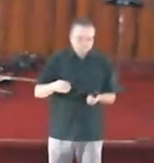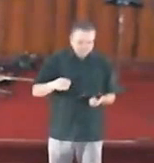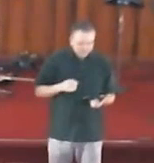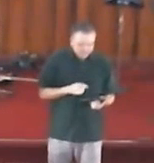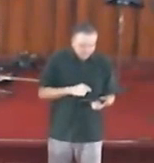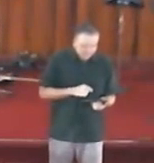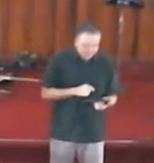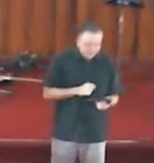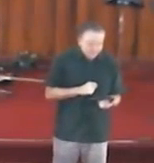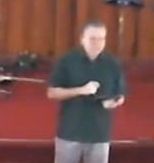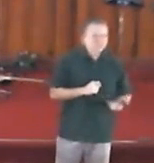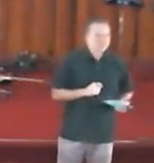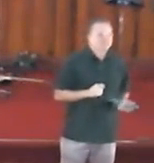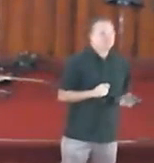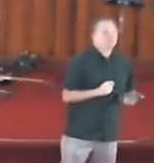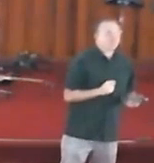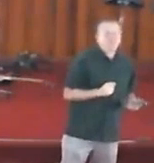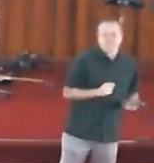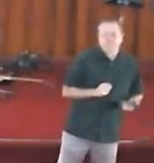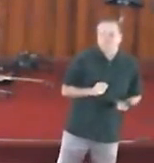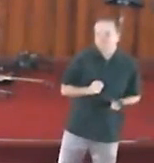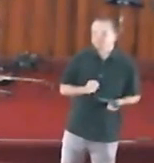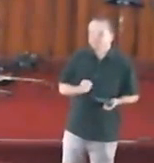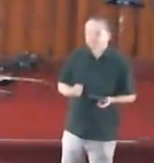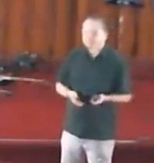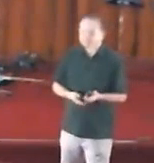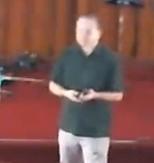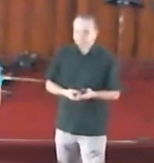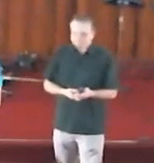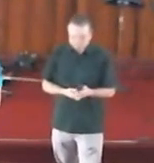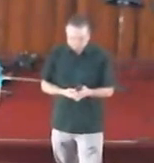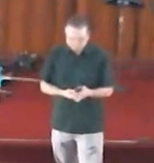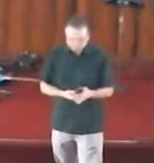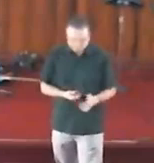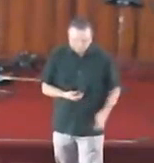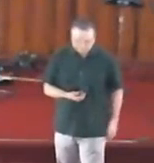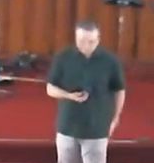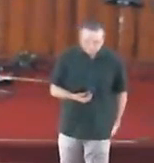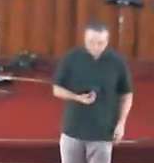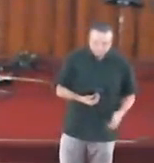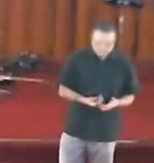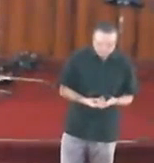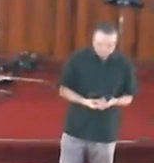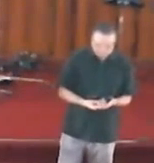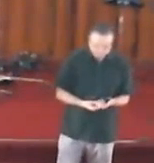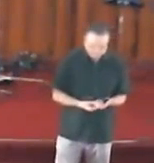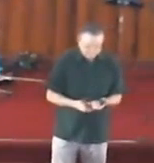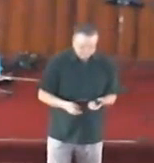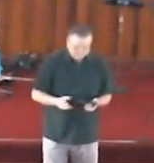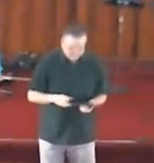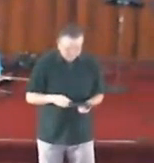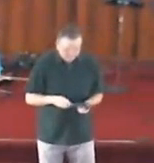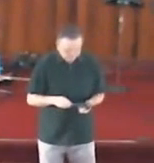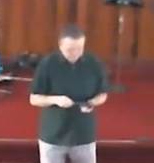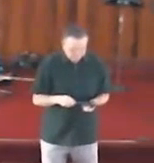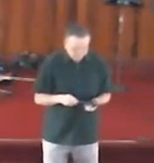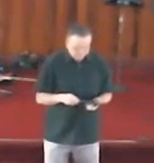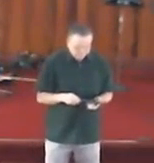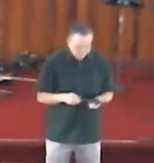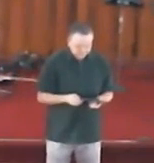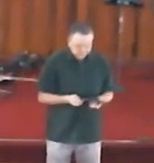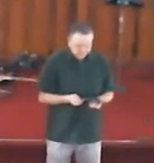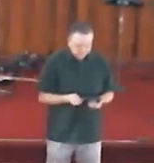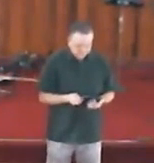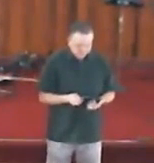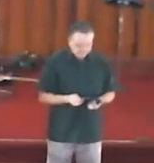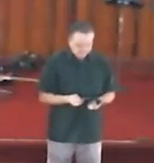es la ignorancia. These men had one of the three impediments or obstacles to receive the Holy